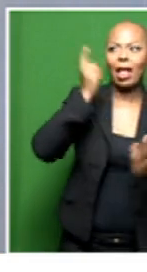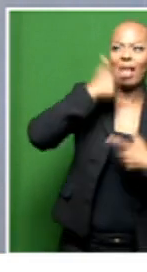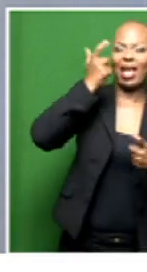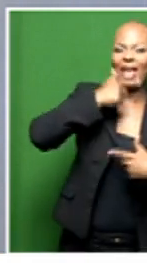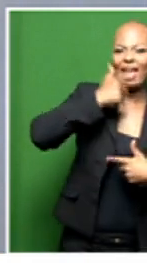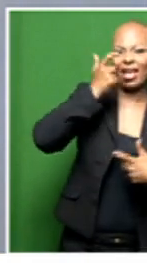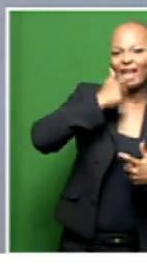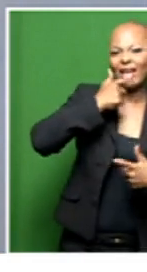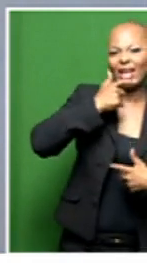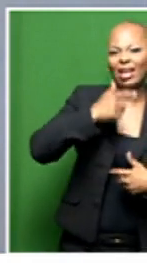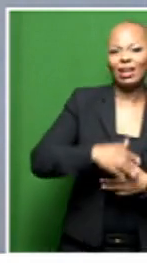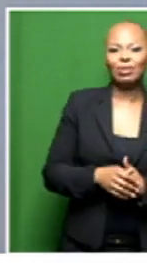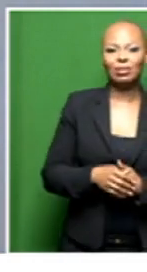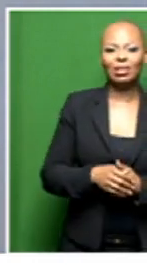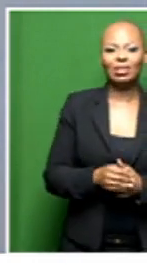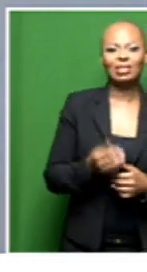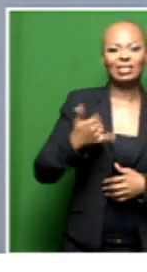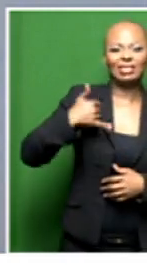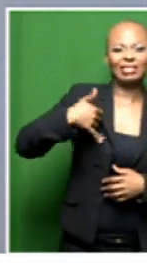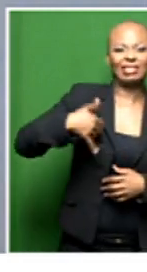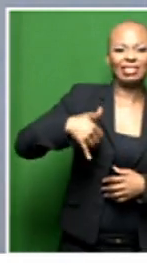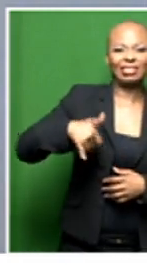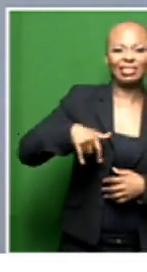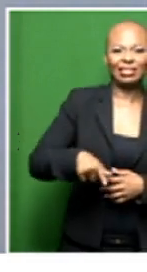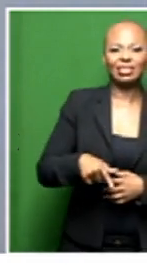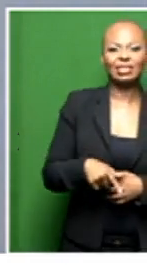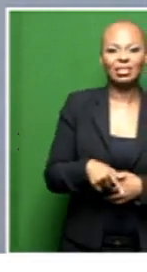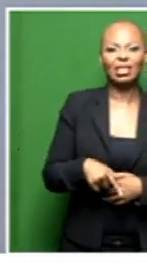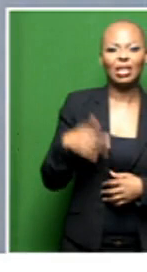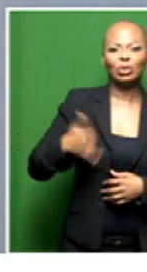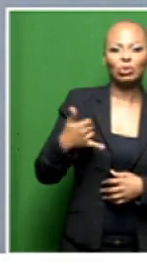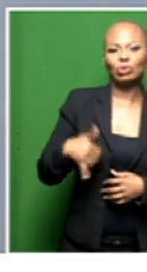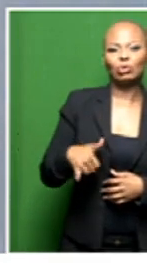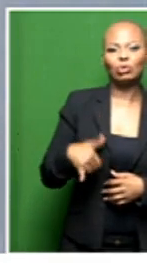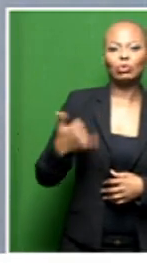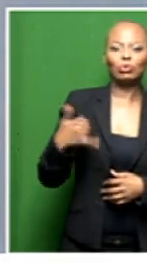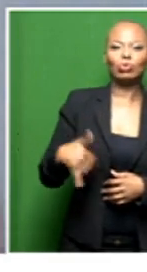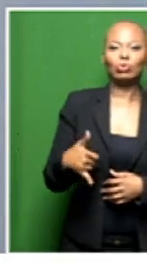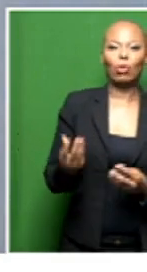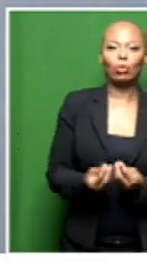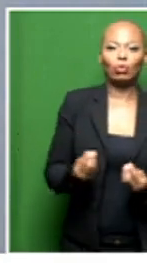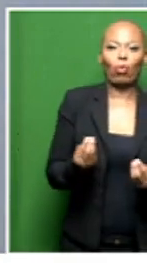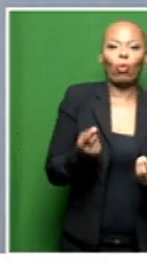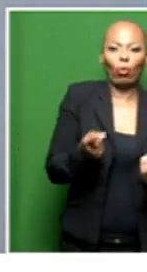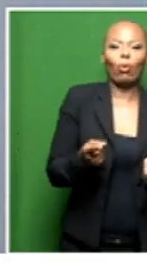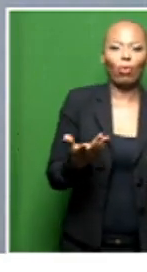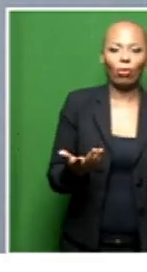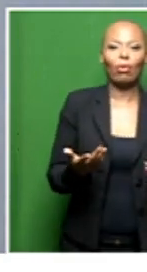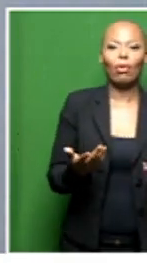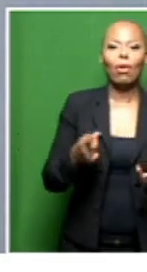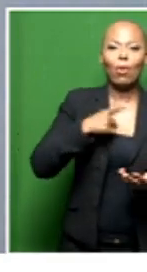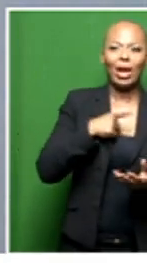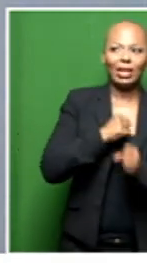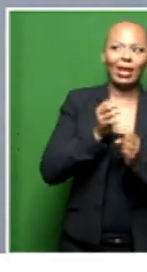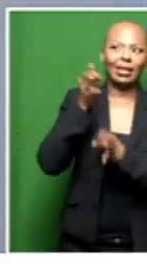this phrase, this might sting a bit, was when I was getting my vaccine recently. And I just started laughing. And I couldn't explain it to the lady